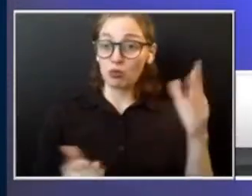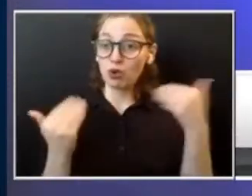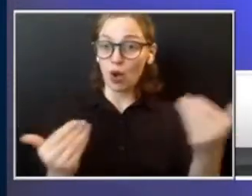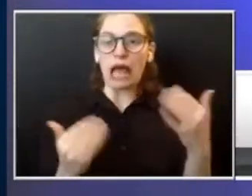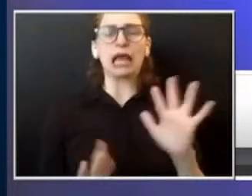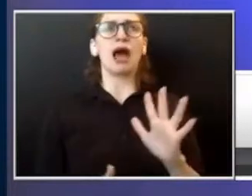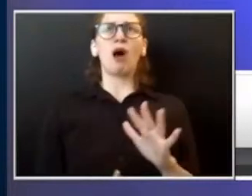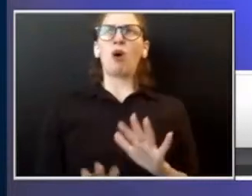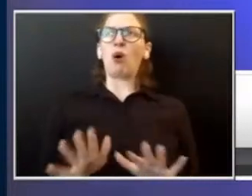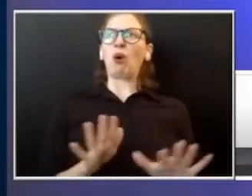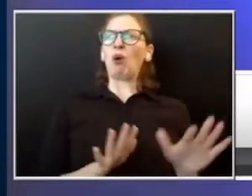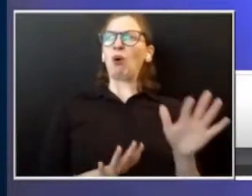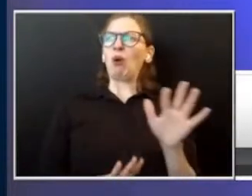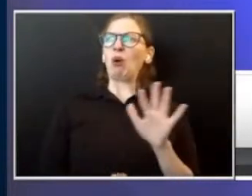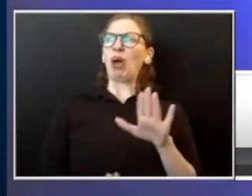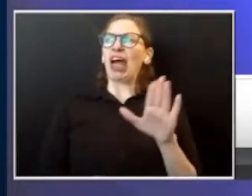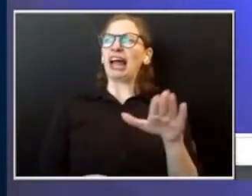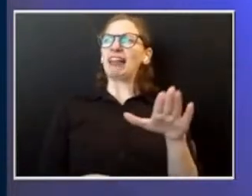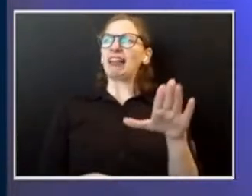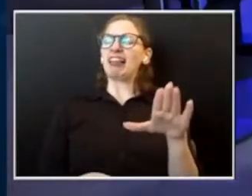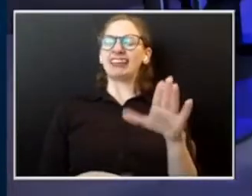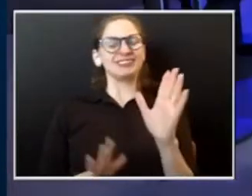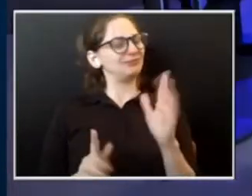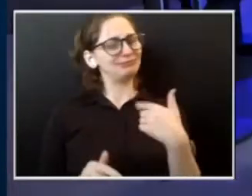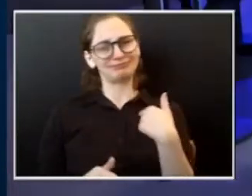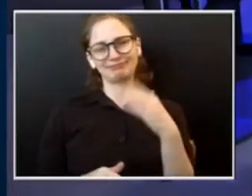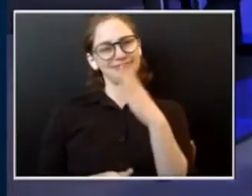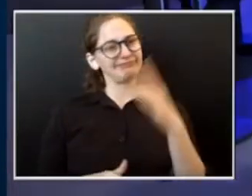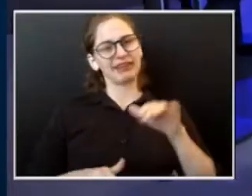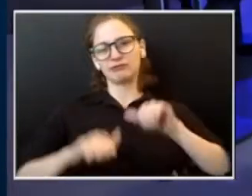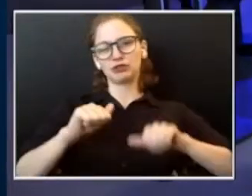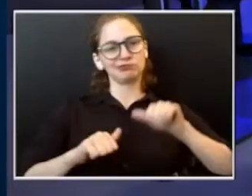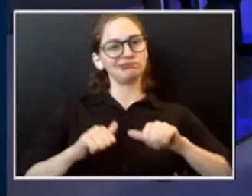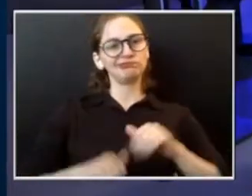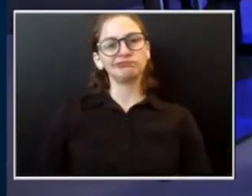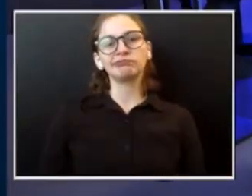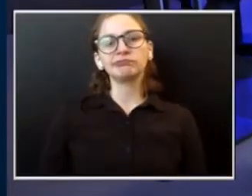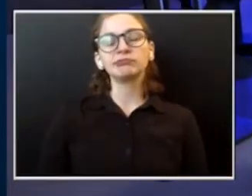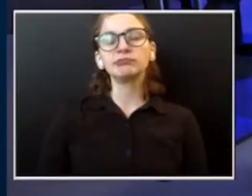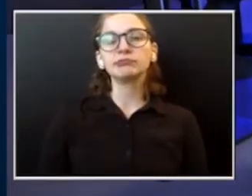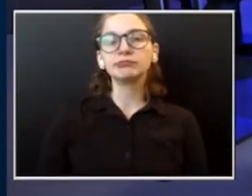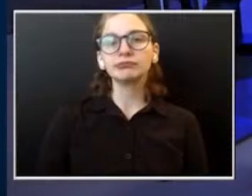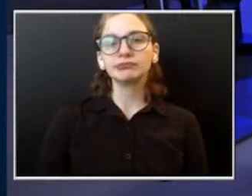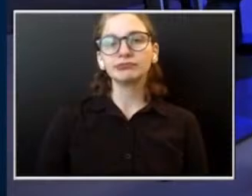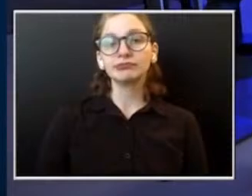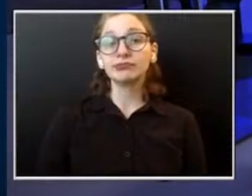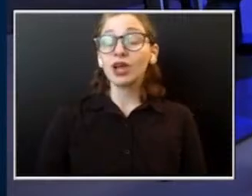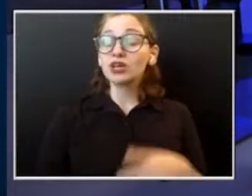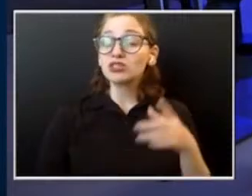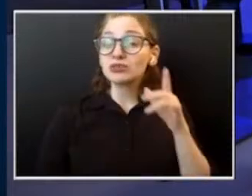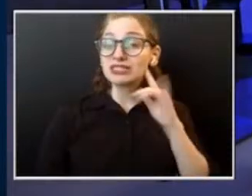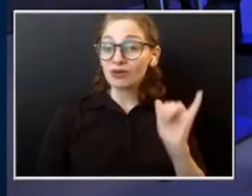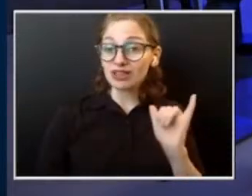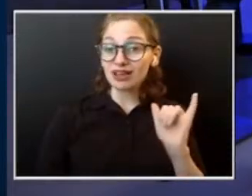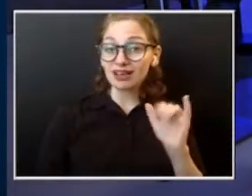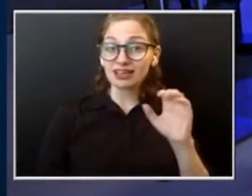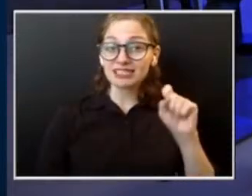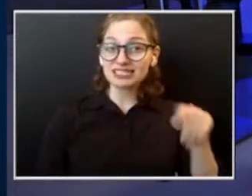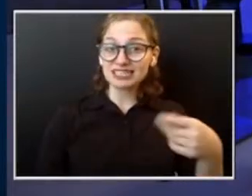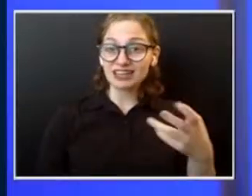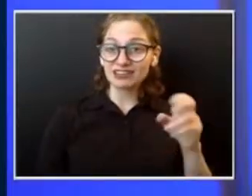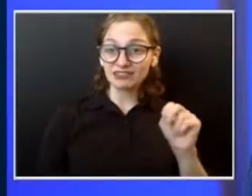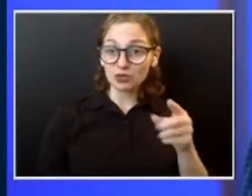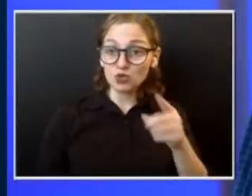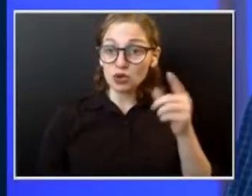So yeah, I never hesitated. Now, Steve, it sounds like it was a complete surprise when Cindy gave you the news. Yep. Tell us a little bit about that moment. I got a